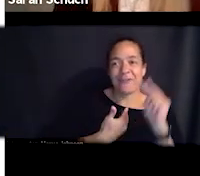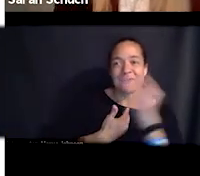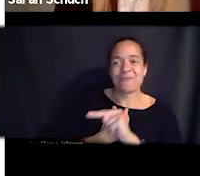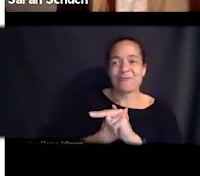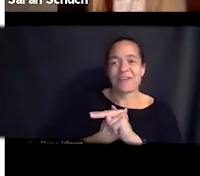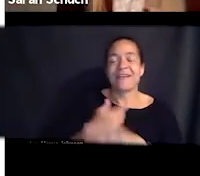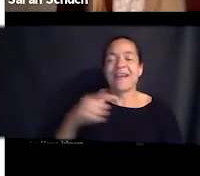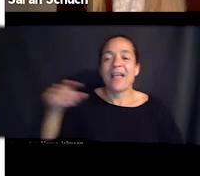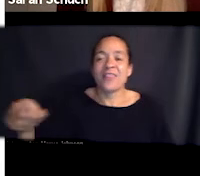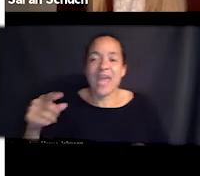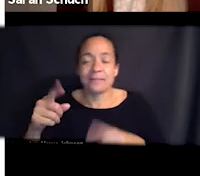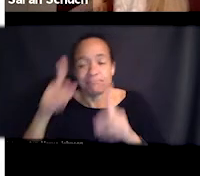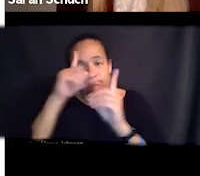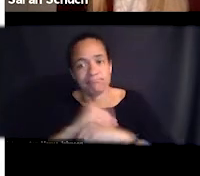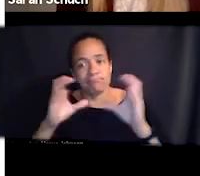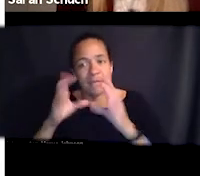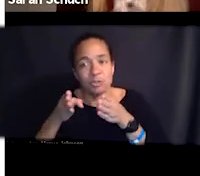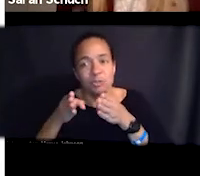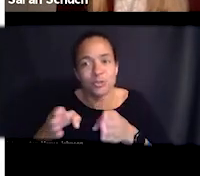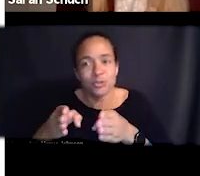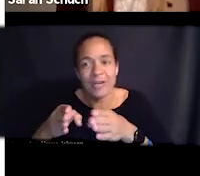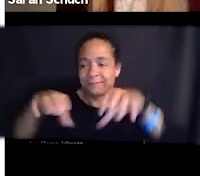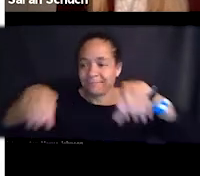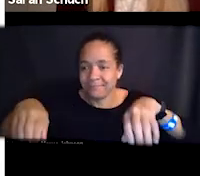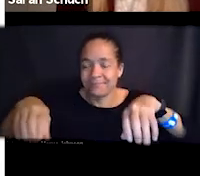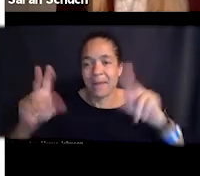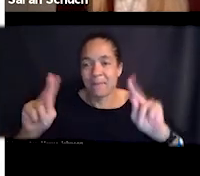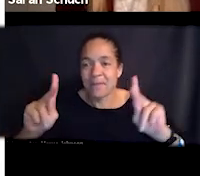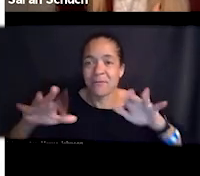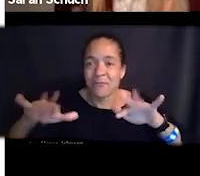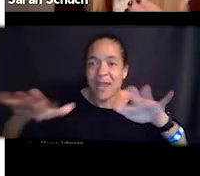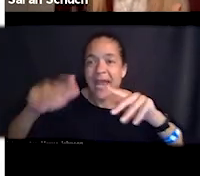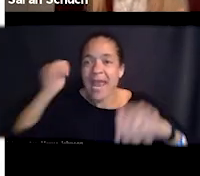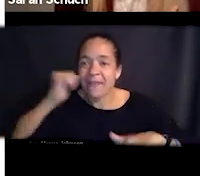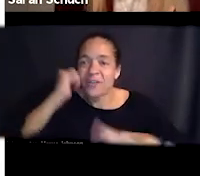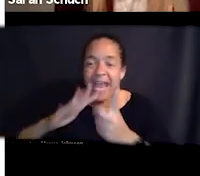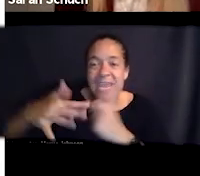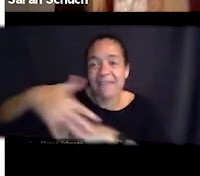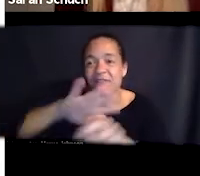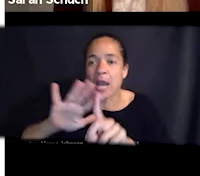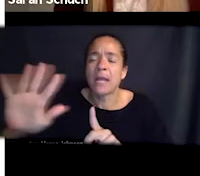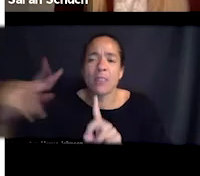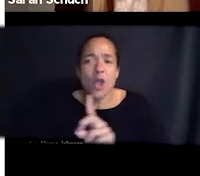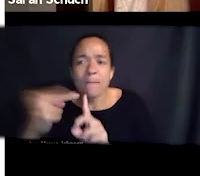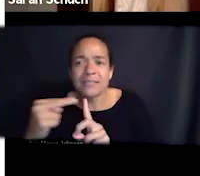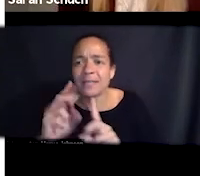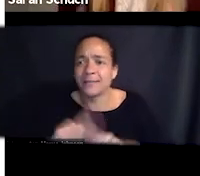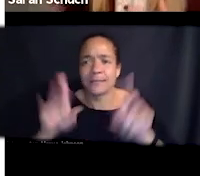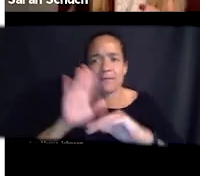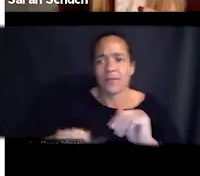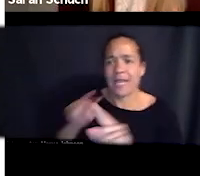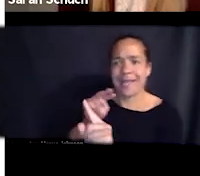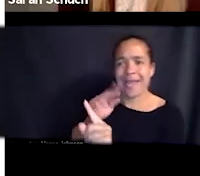across from their house in their immediate everyday, you know, kind of environment. So it's really trying, being able to